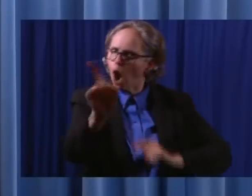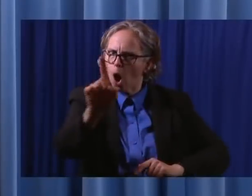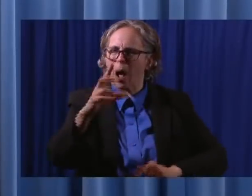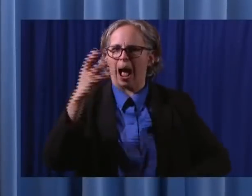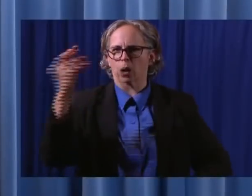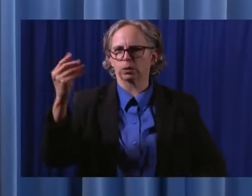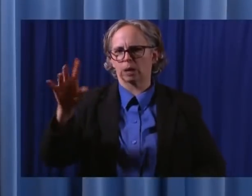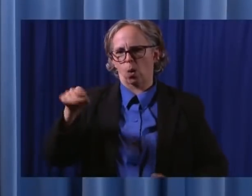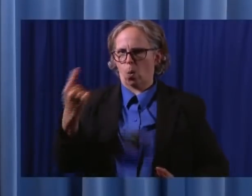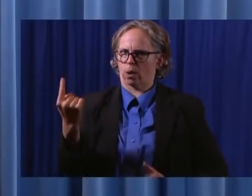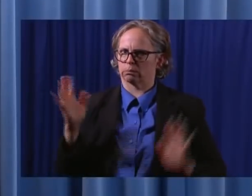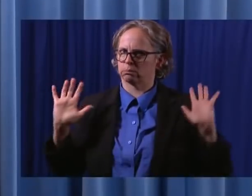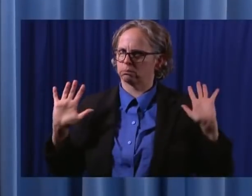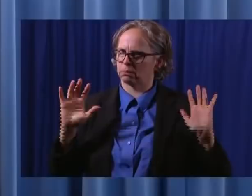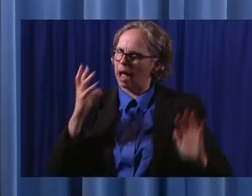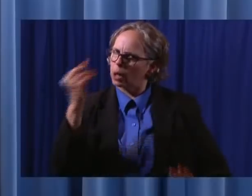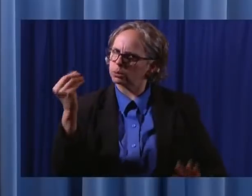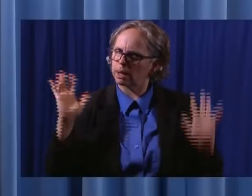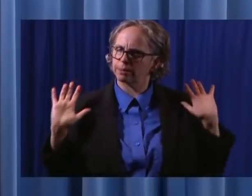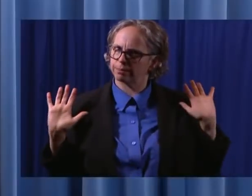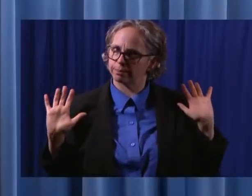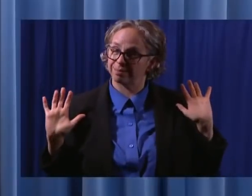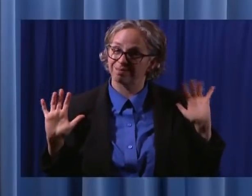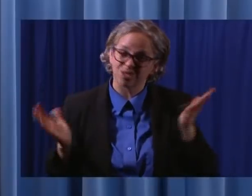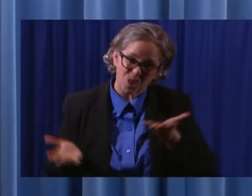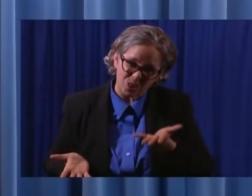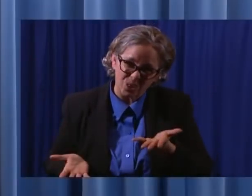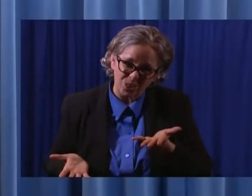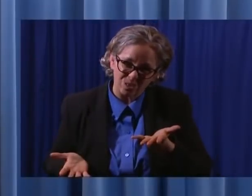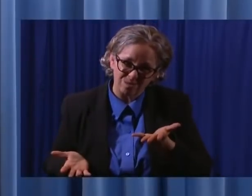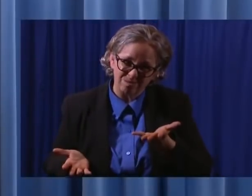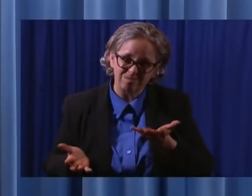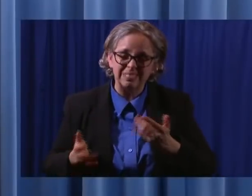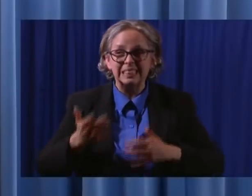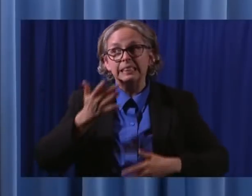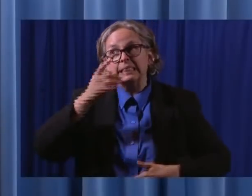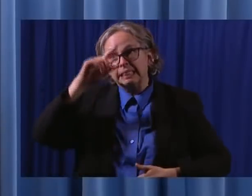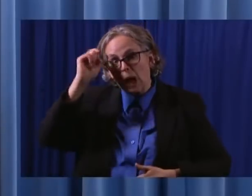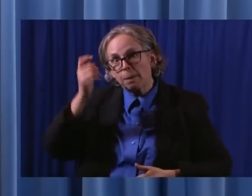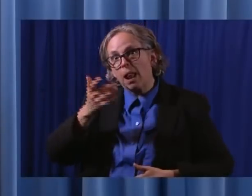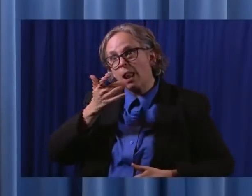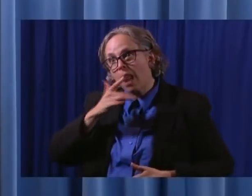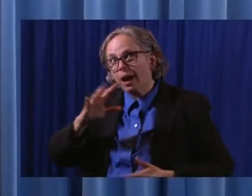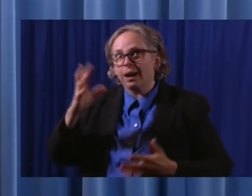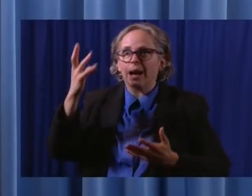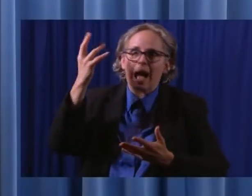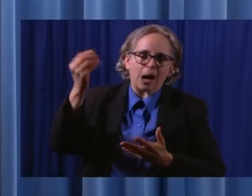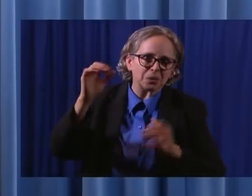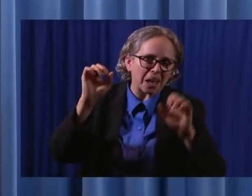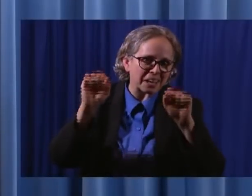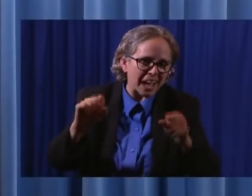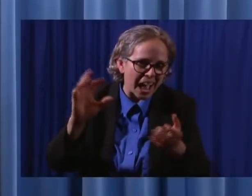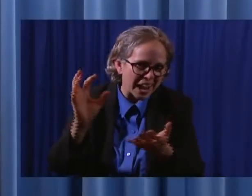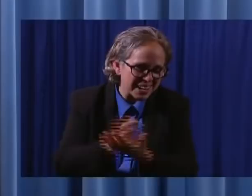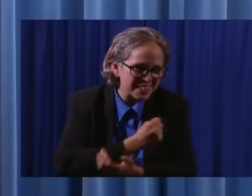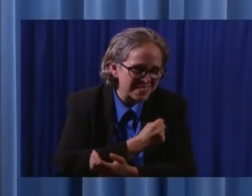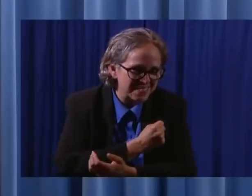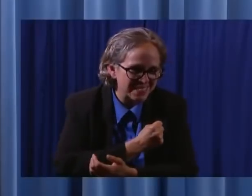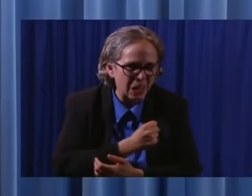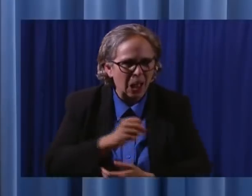Weather's good enough that people can be outside generally for a while. And we know that the spread outside